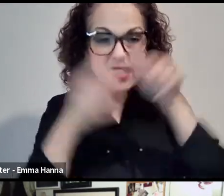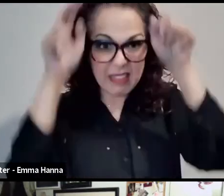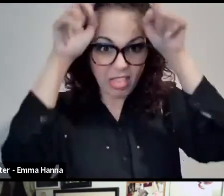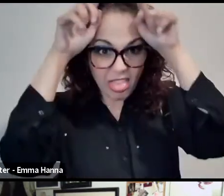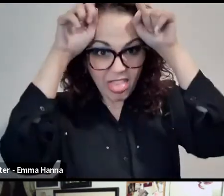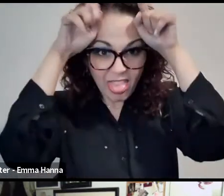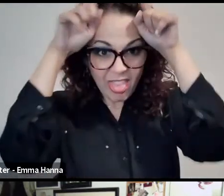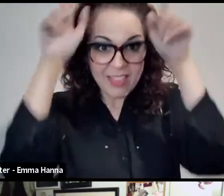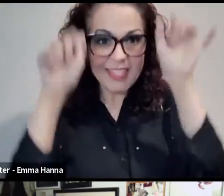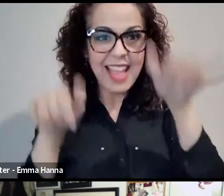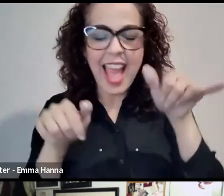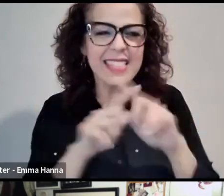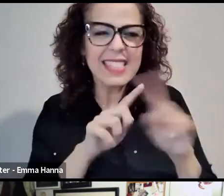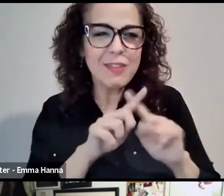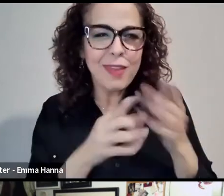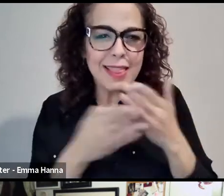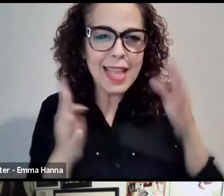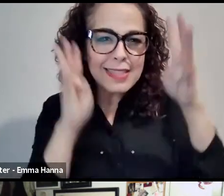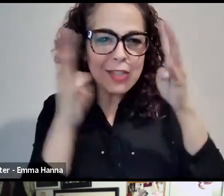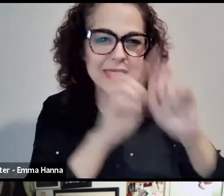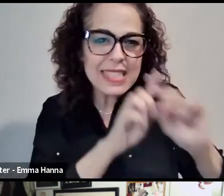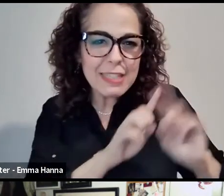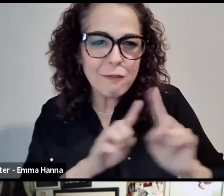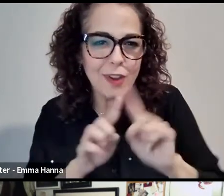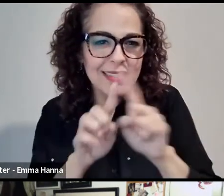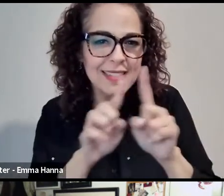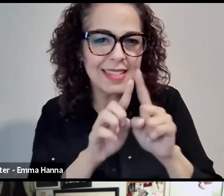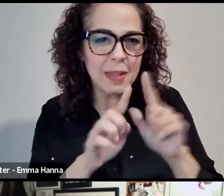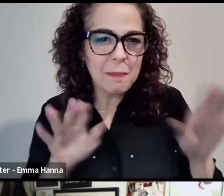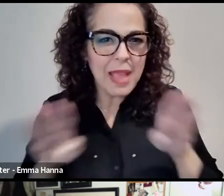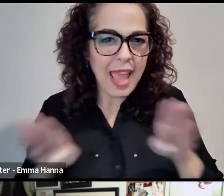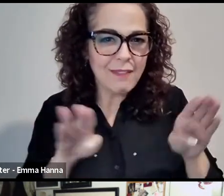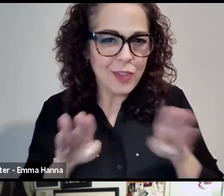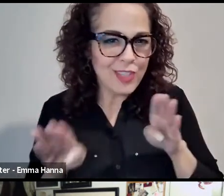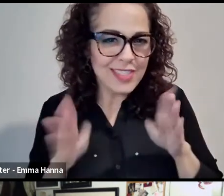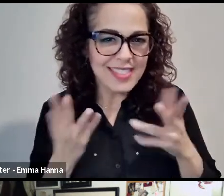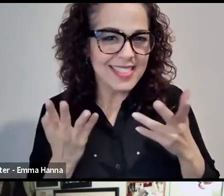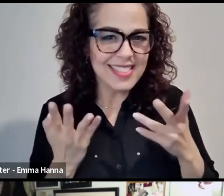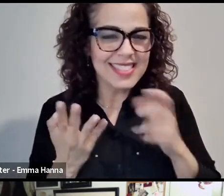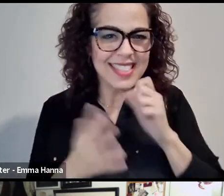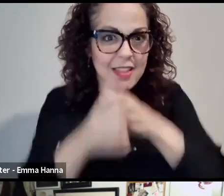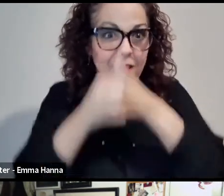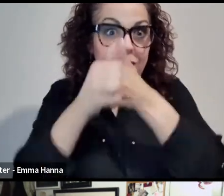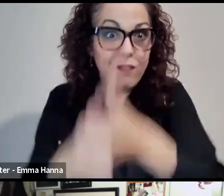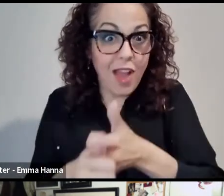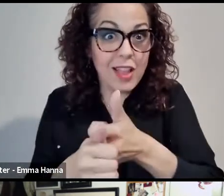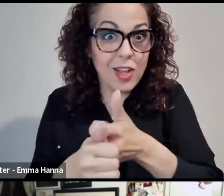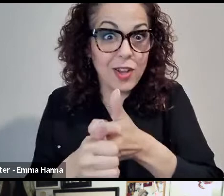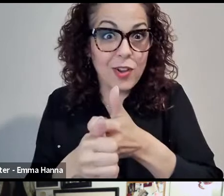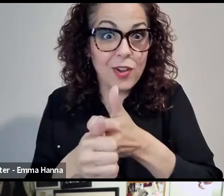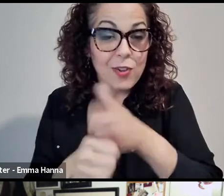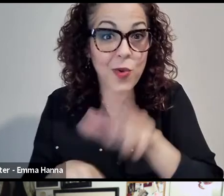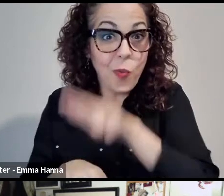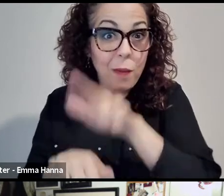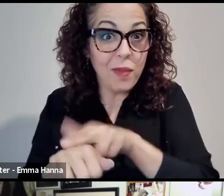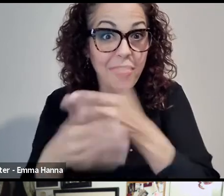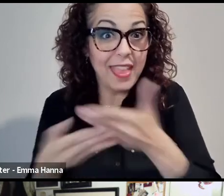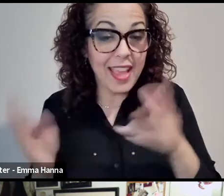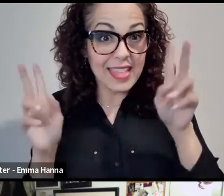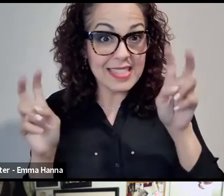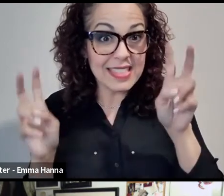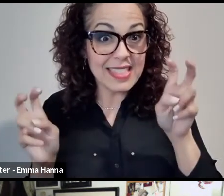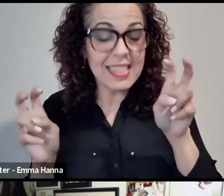brain. And so that's also something that people think disabled people do, that we are